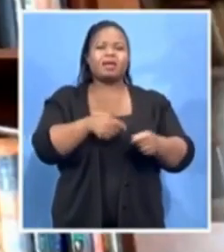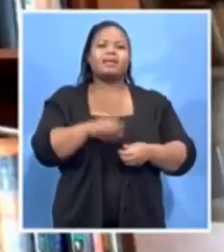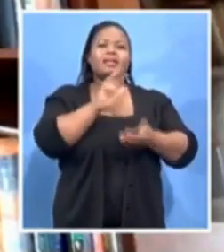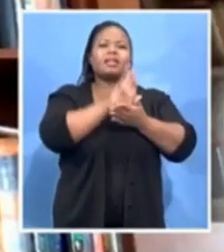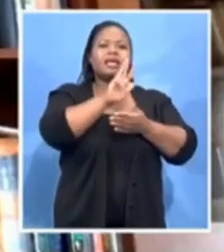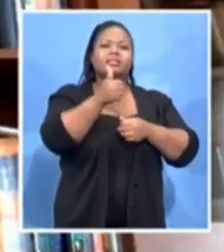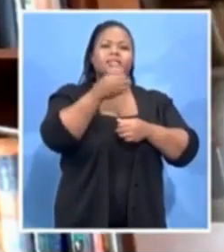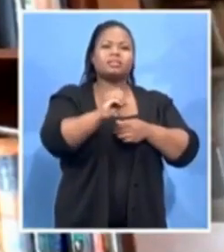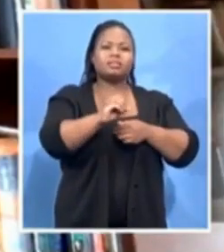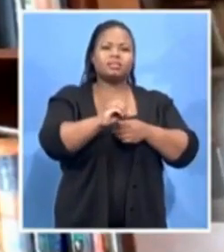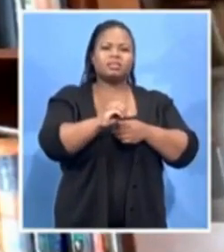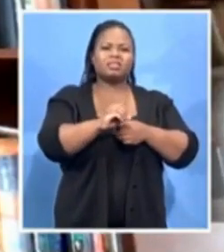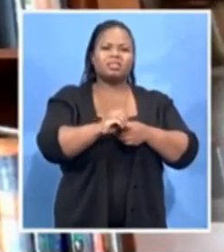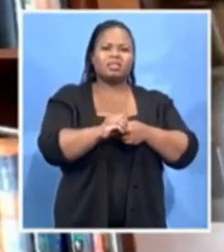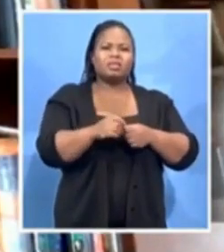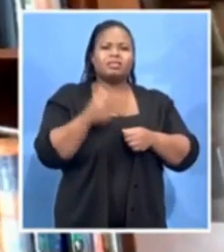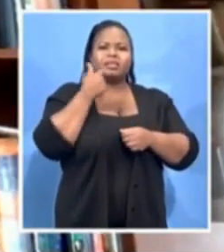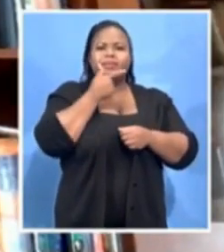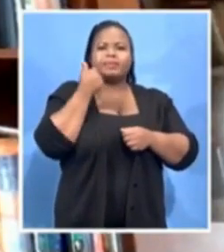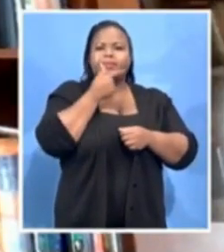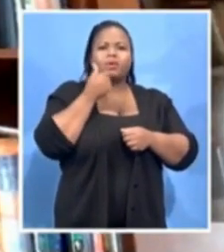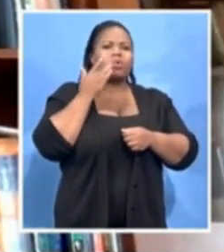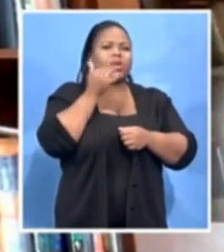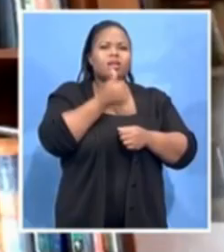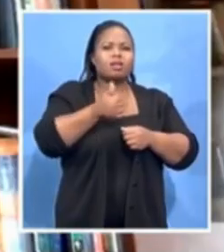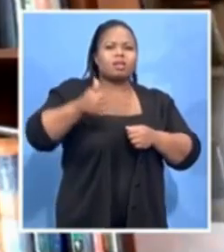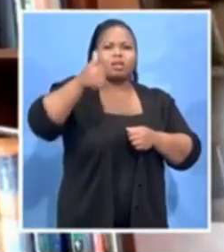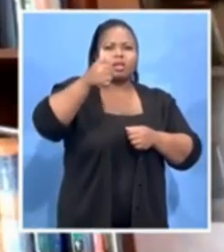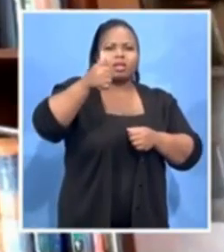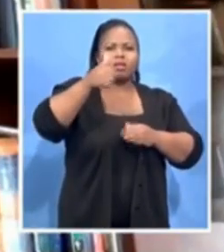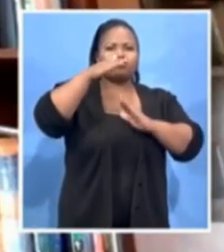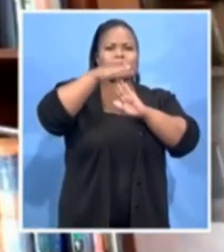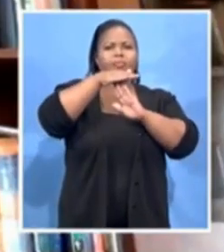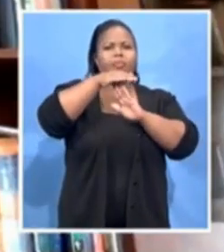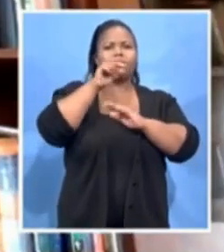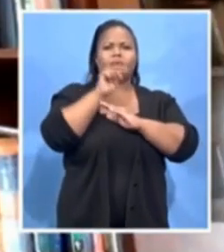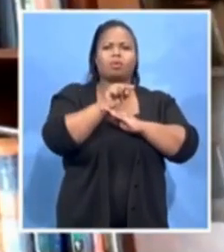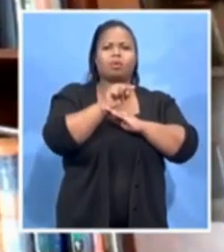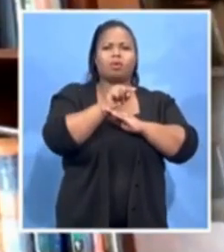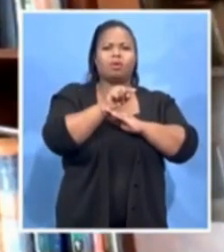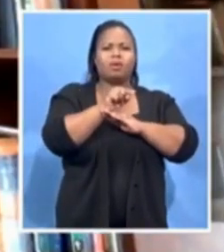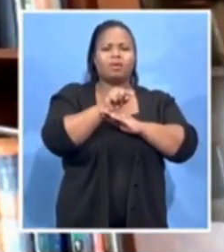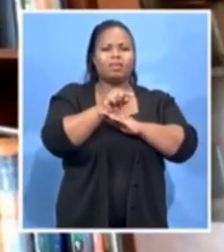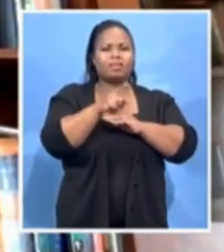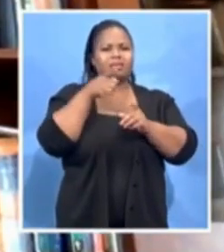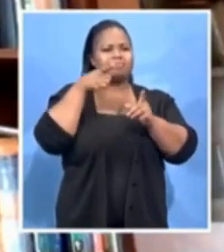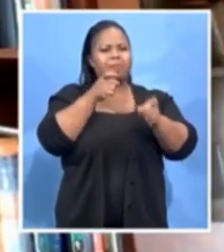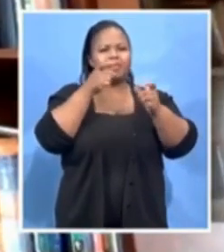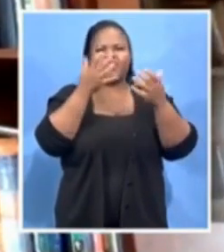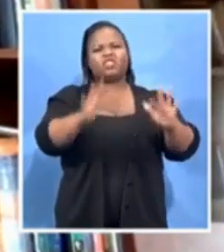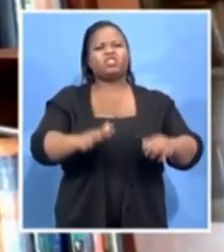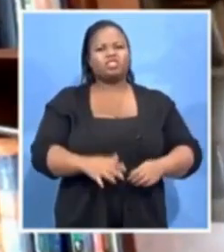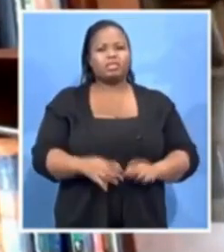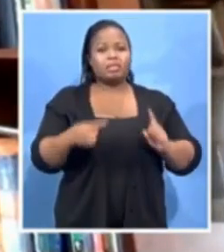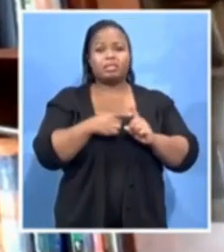after becoming the head of state of Togo. And it's instructive that Silvanus Olympio actually